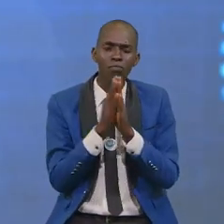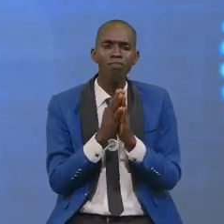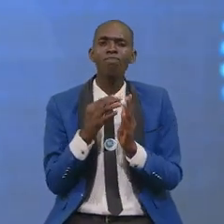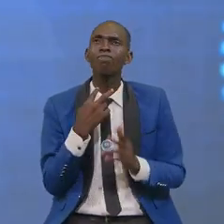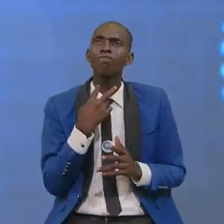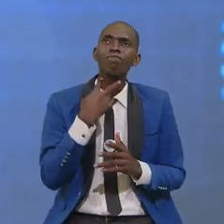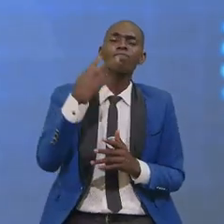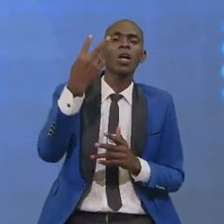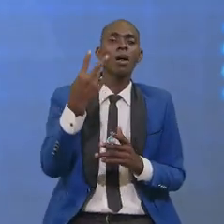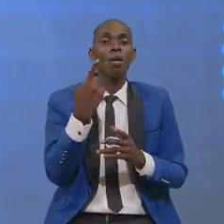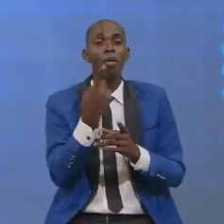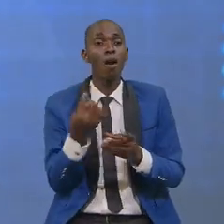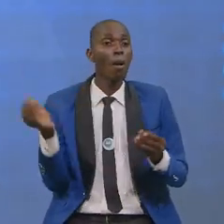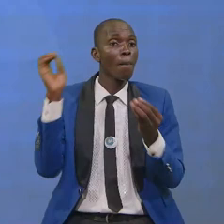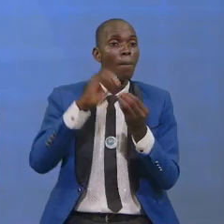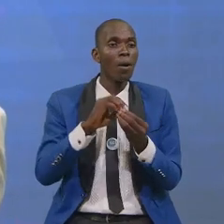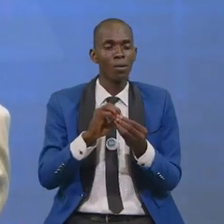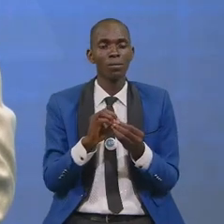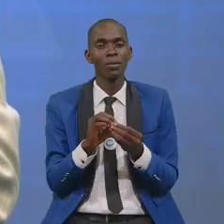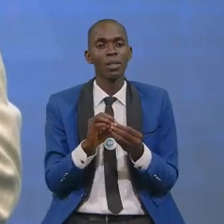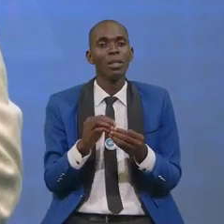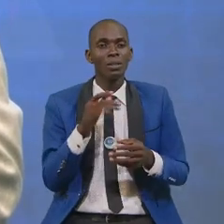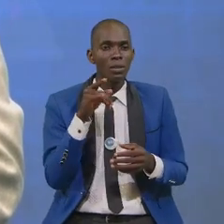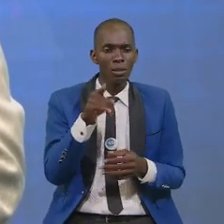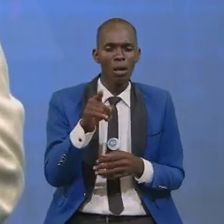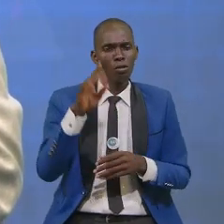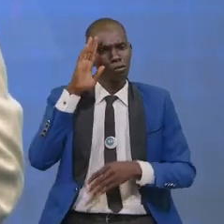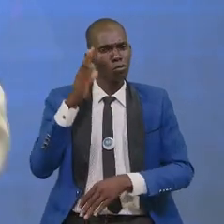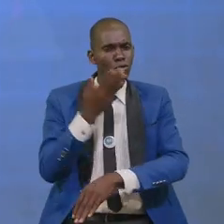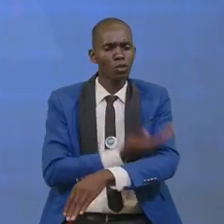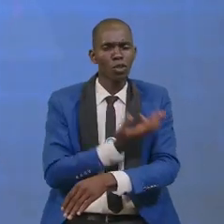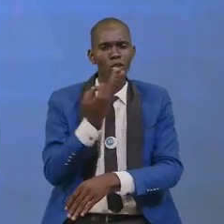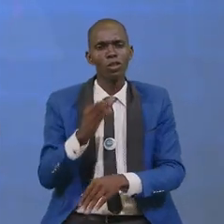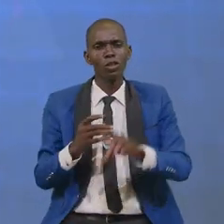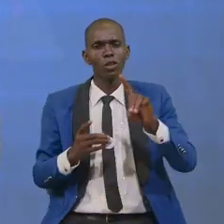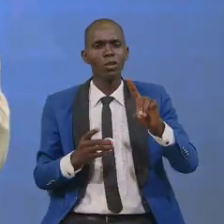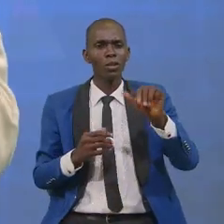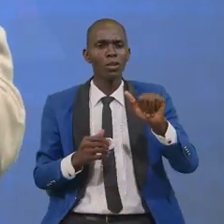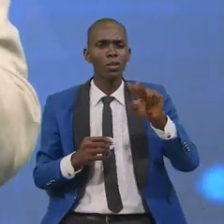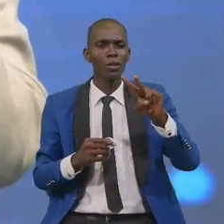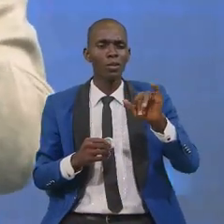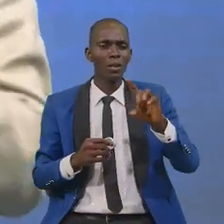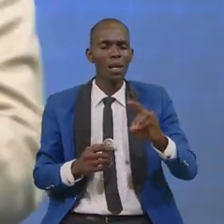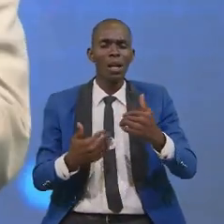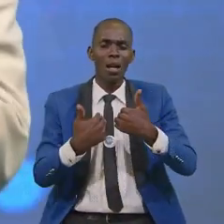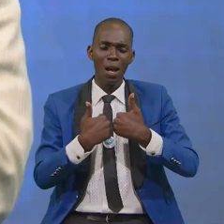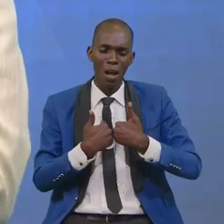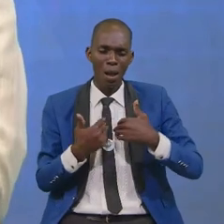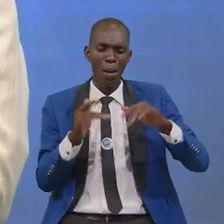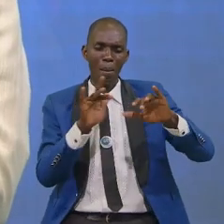a great deal, thou son of David, Have